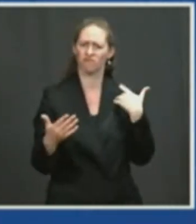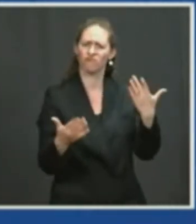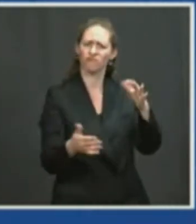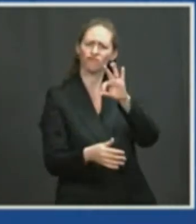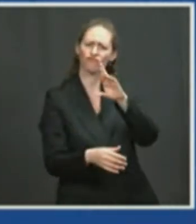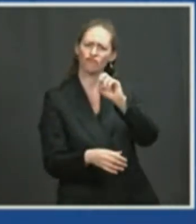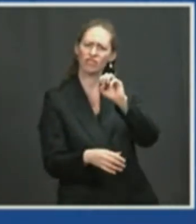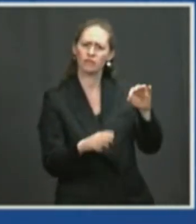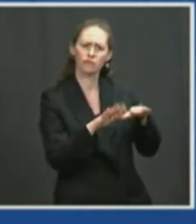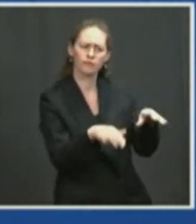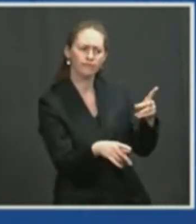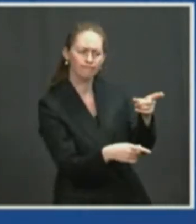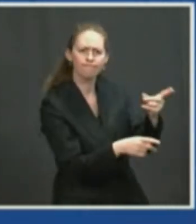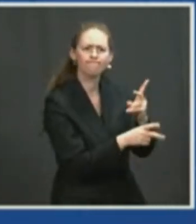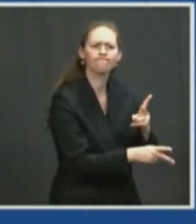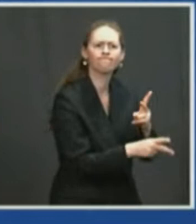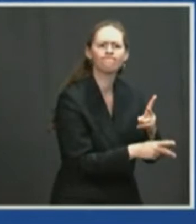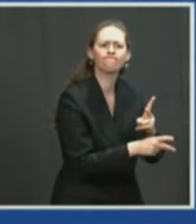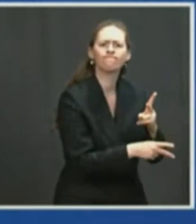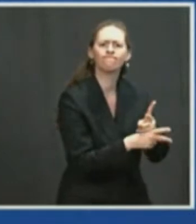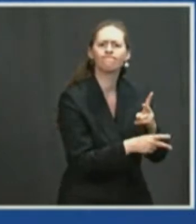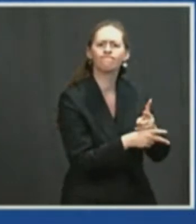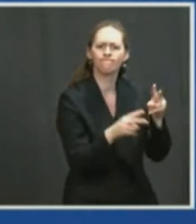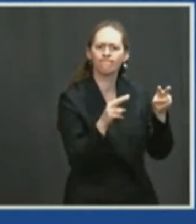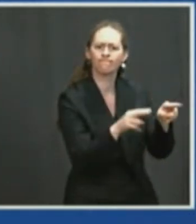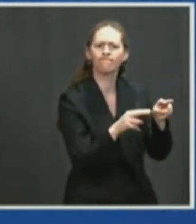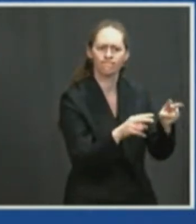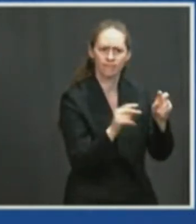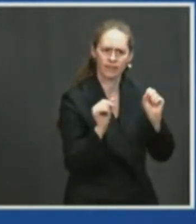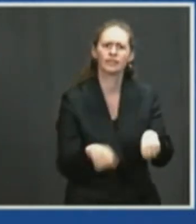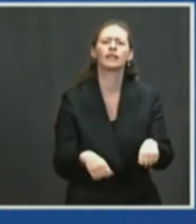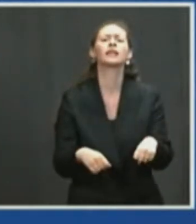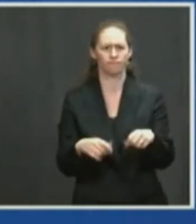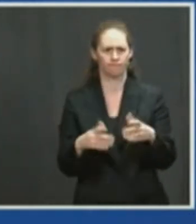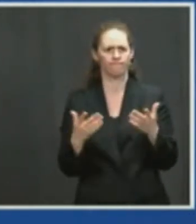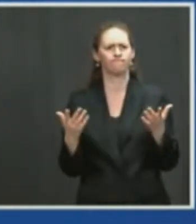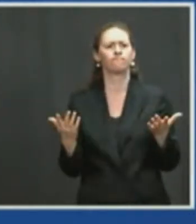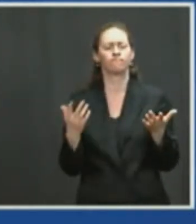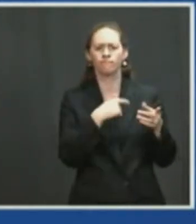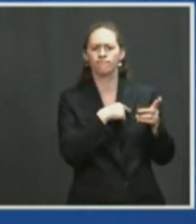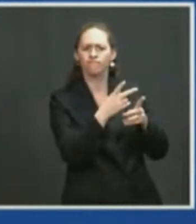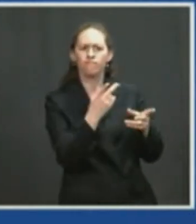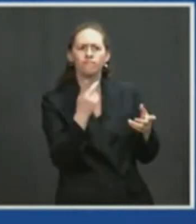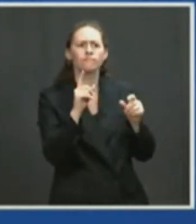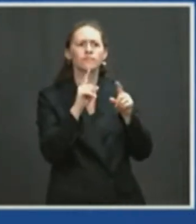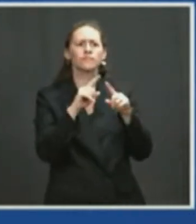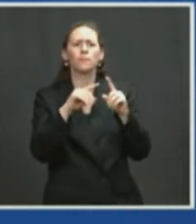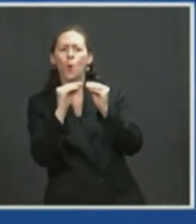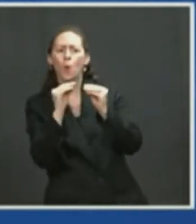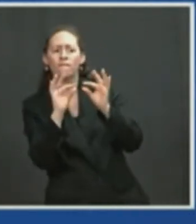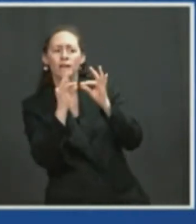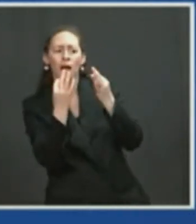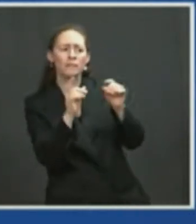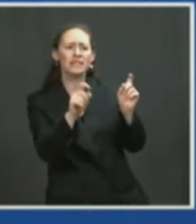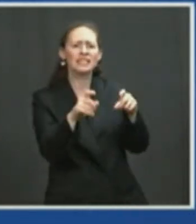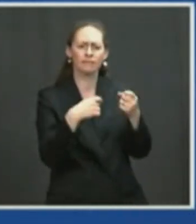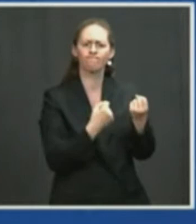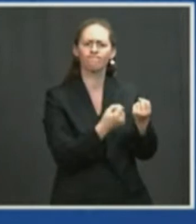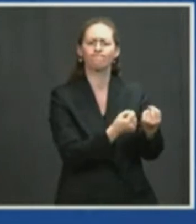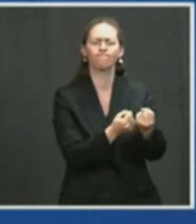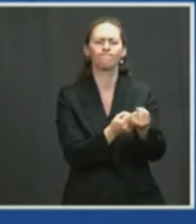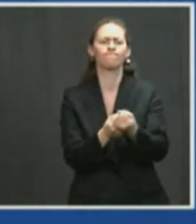care providers get back on their feet, the providers, and serve more families. And this month, our economy added